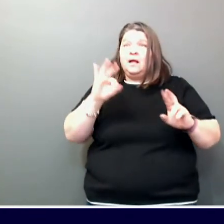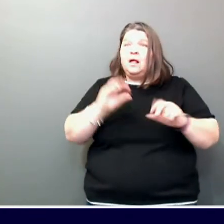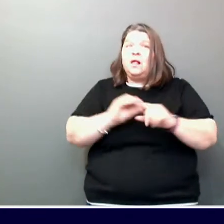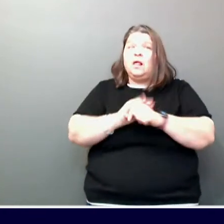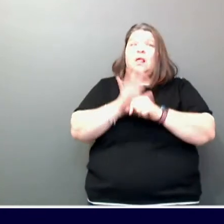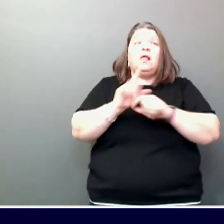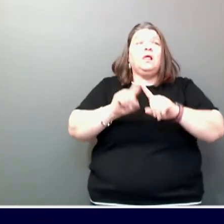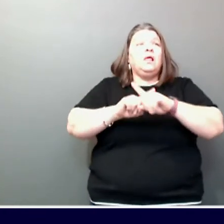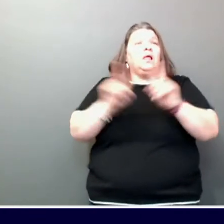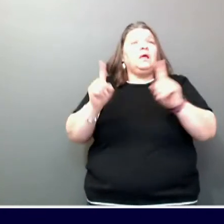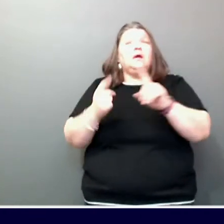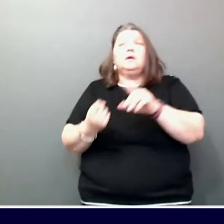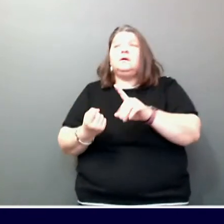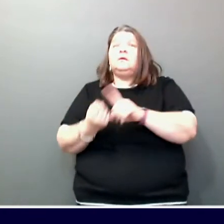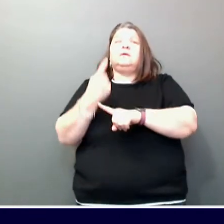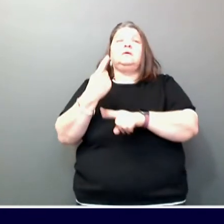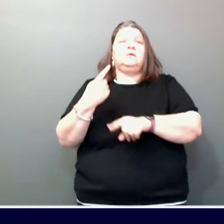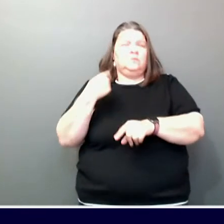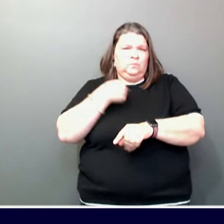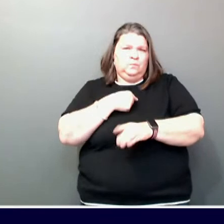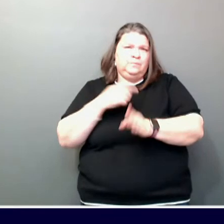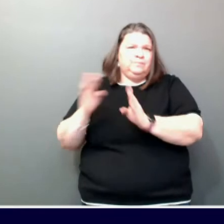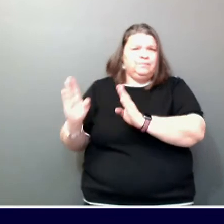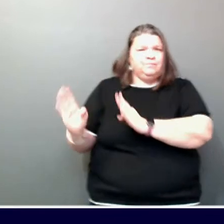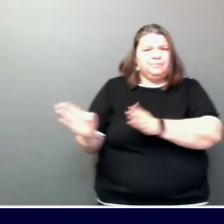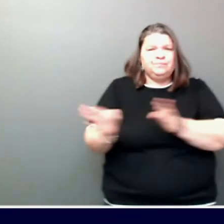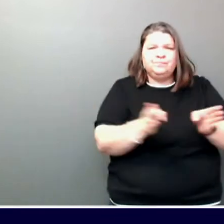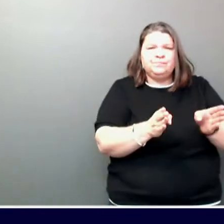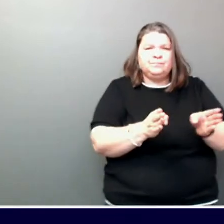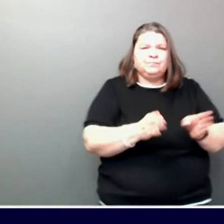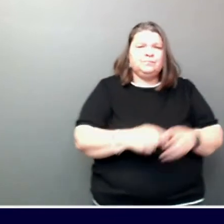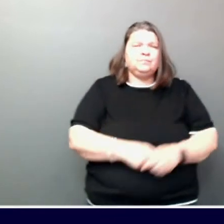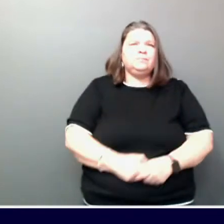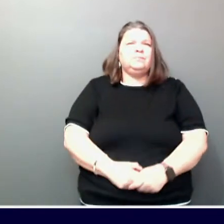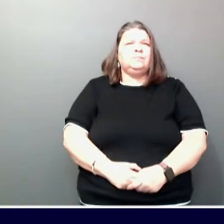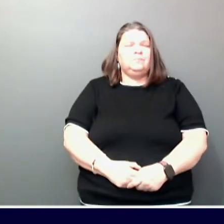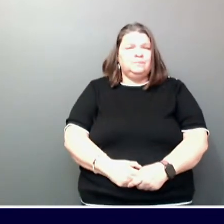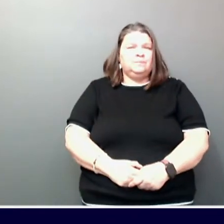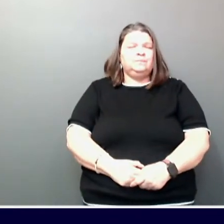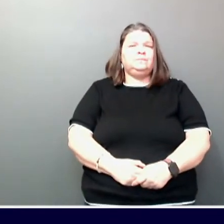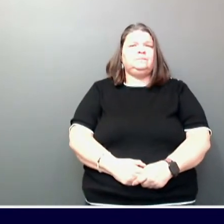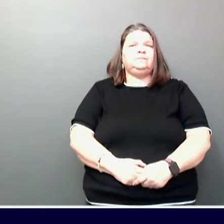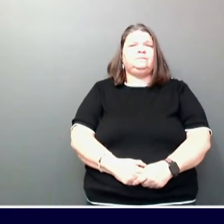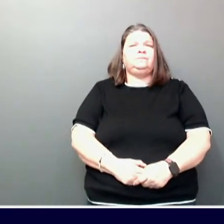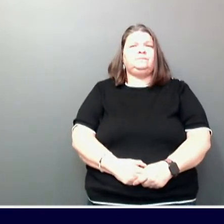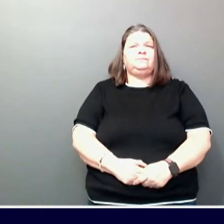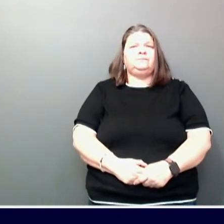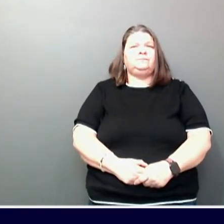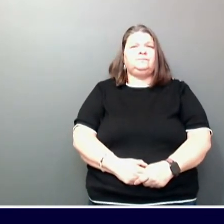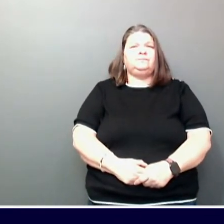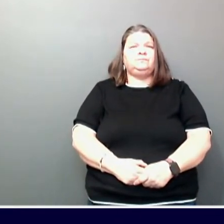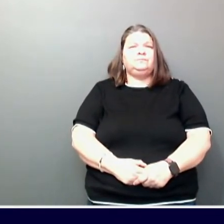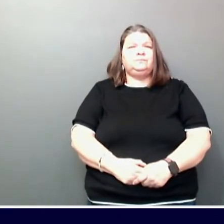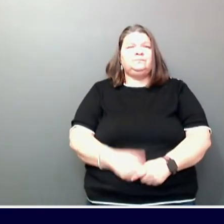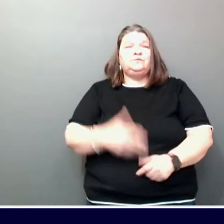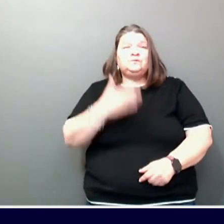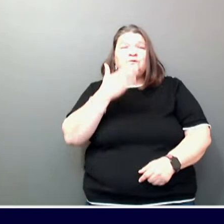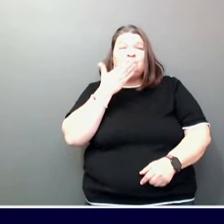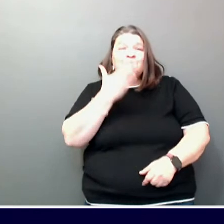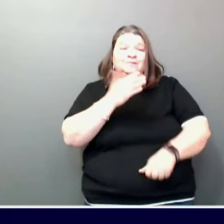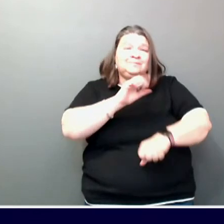we were previously for it. Thank you both. Thanks, Eric. And best of luck in your new gig or your modified